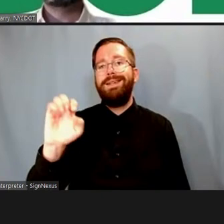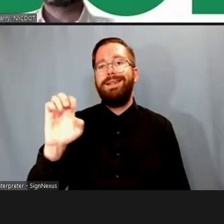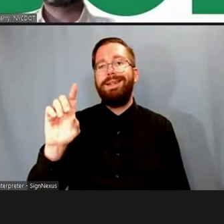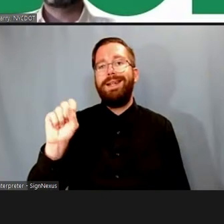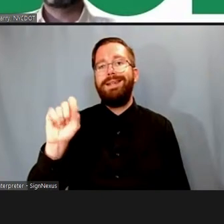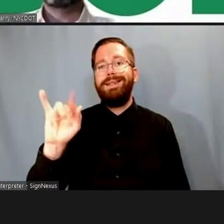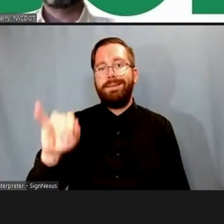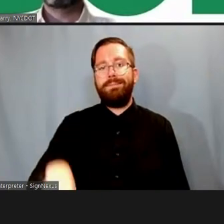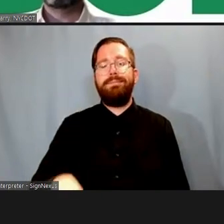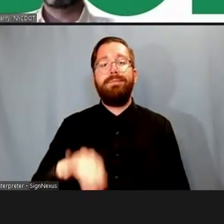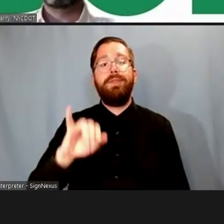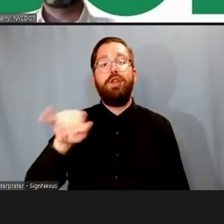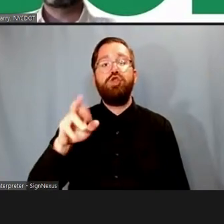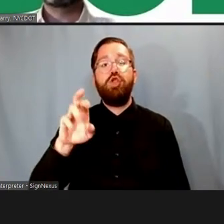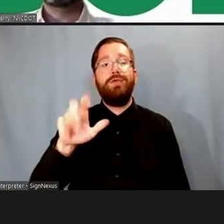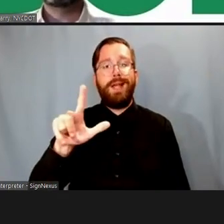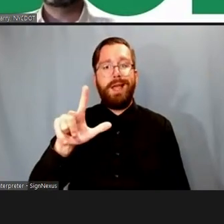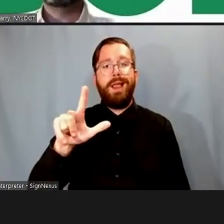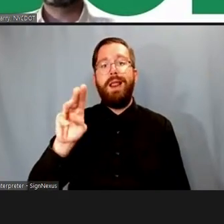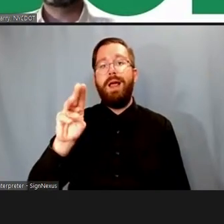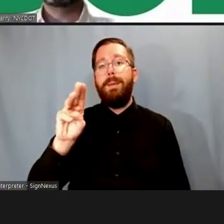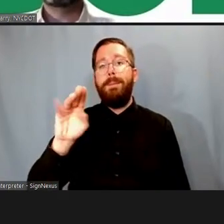sherelle nix mckay